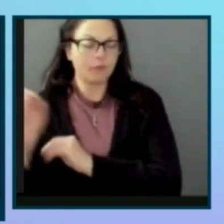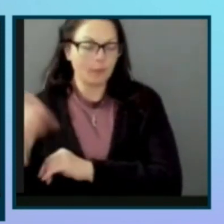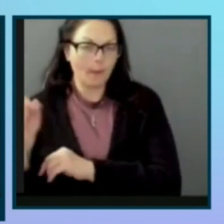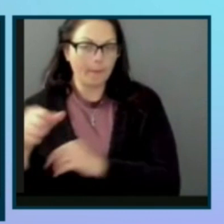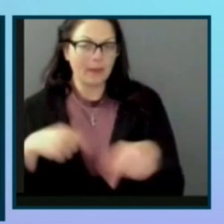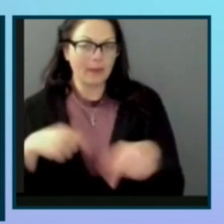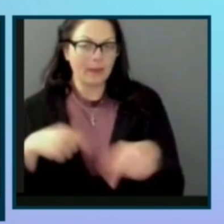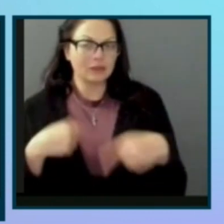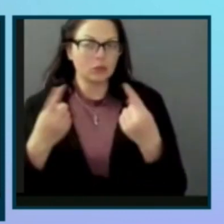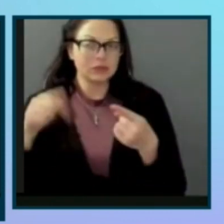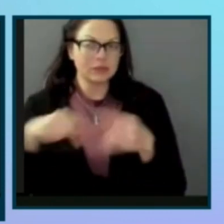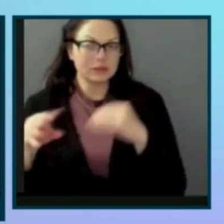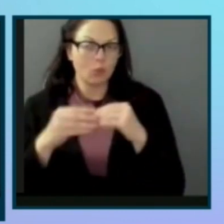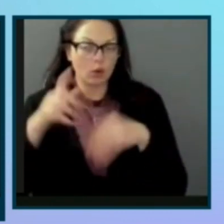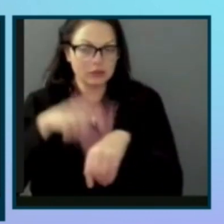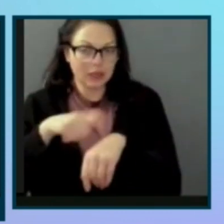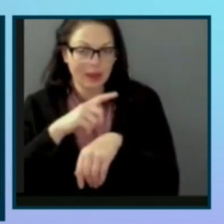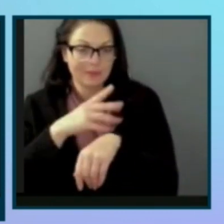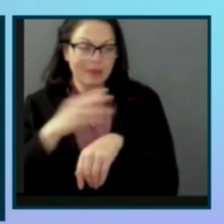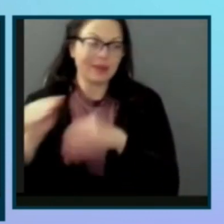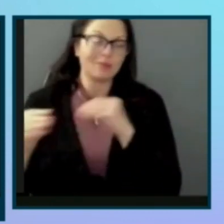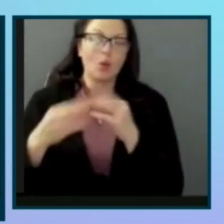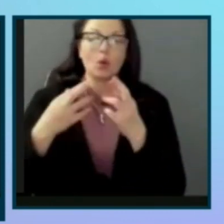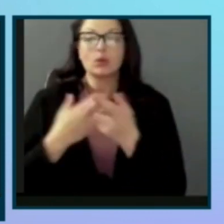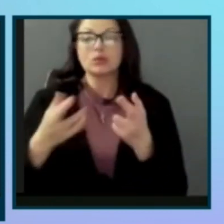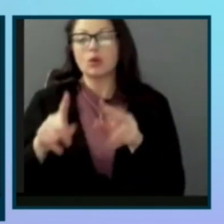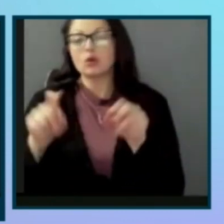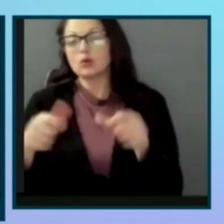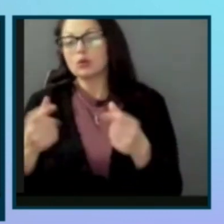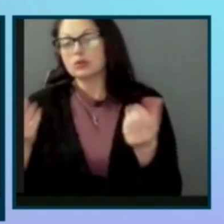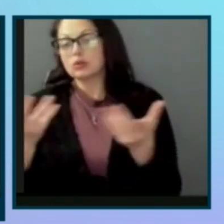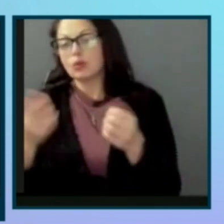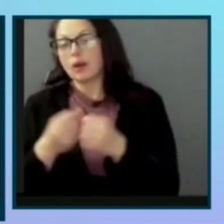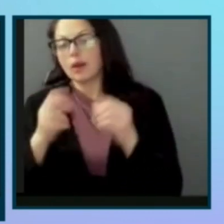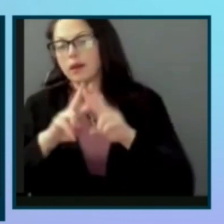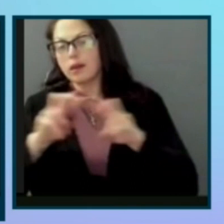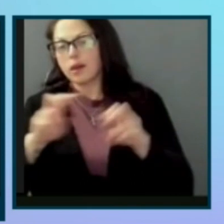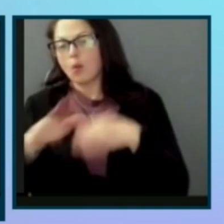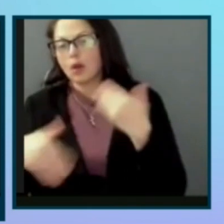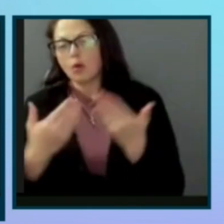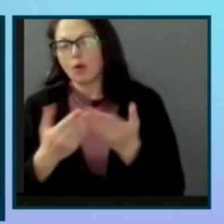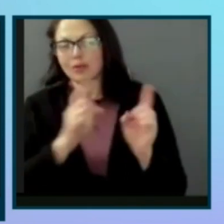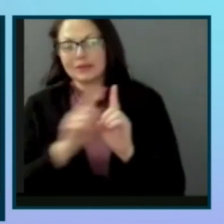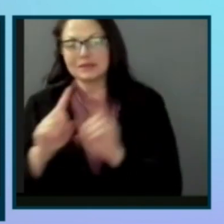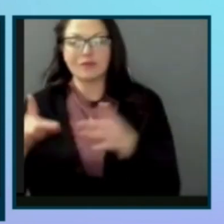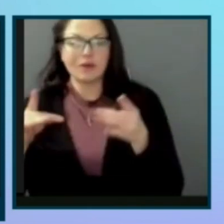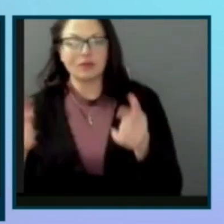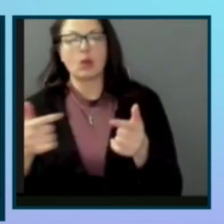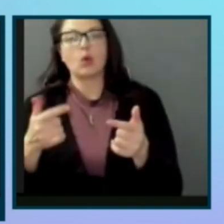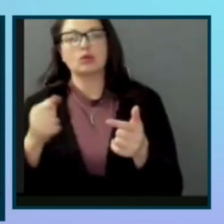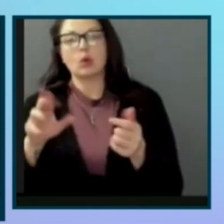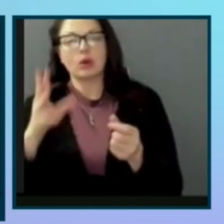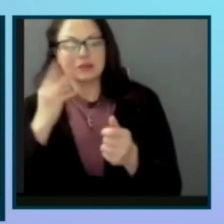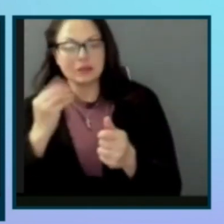take more time and possibly more resources, what you could do is take a look at, what are all the different flows that or experiences that you're